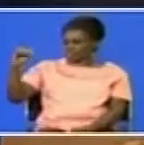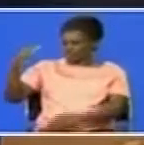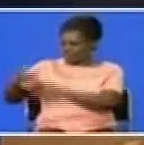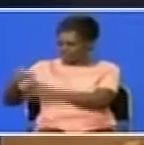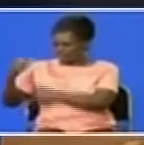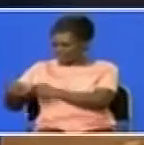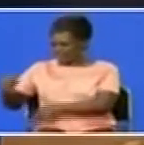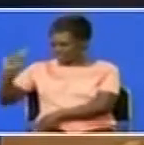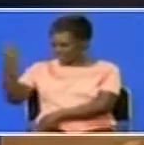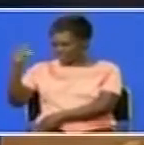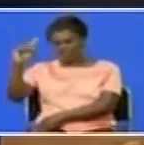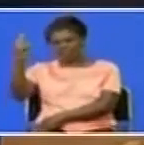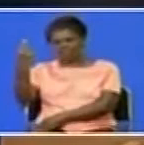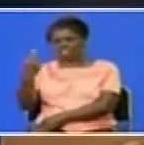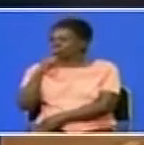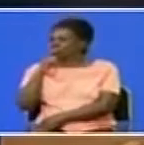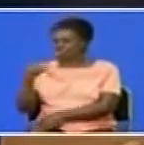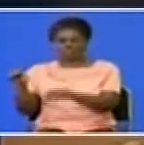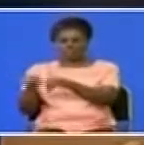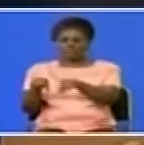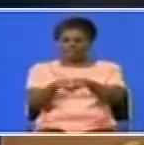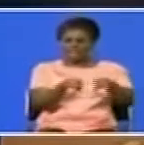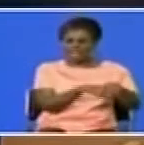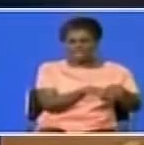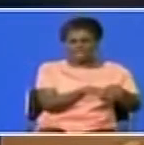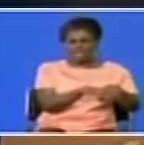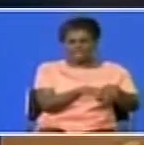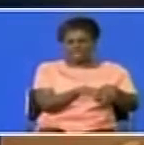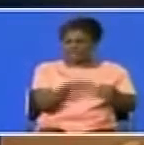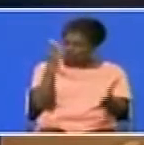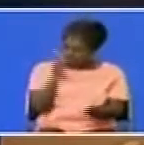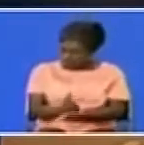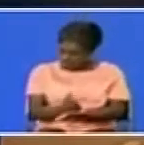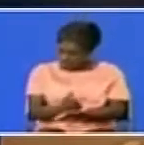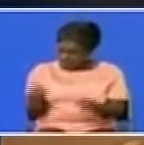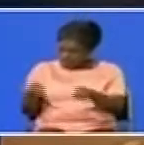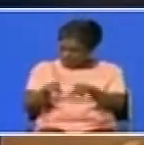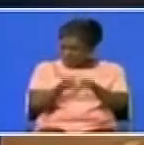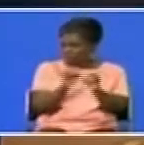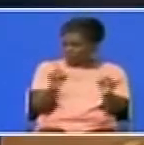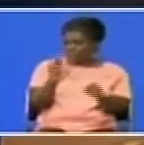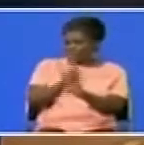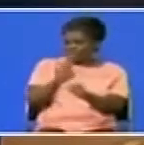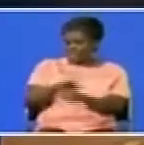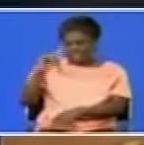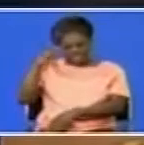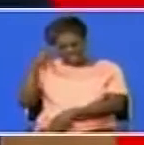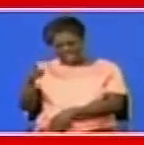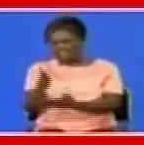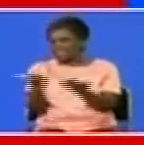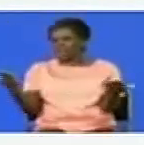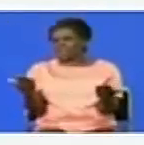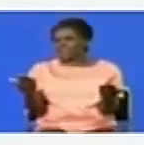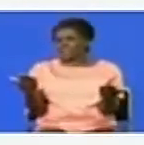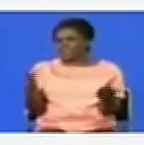of Kenya comes first, not the pipeline. Really? Not the pipeline? I mean, many would think that that would be something that would